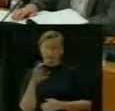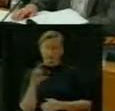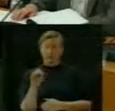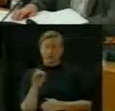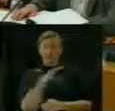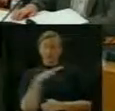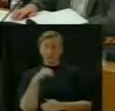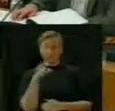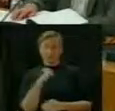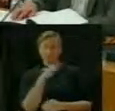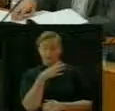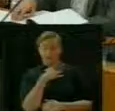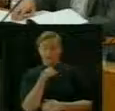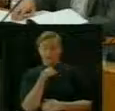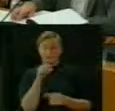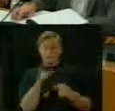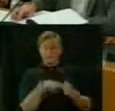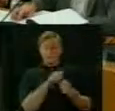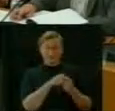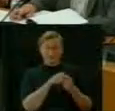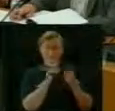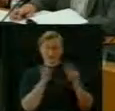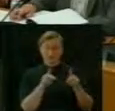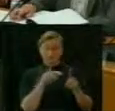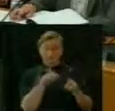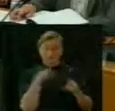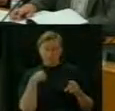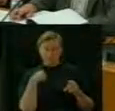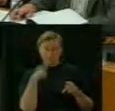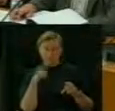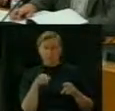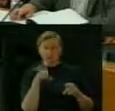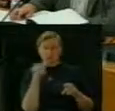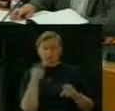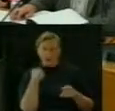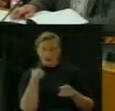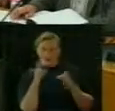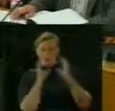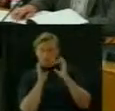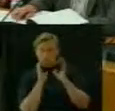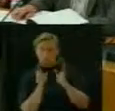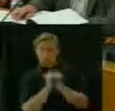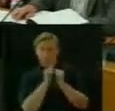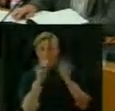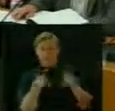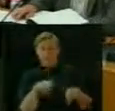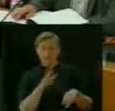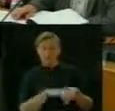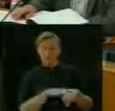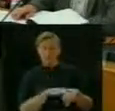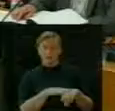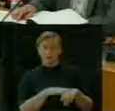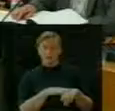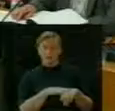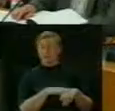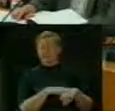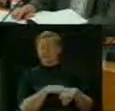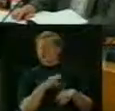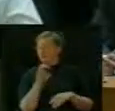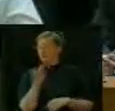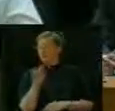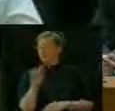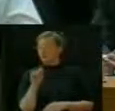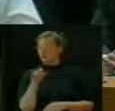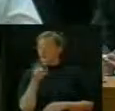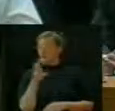said you and certain members of the ethics committee were for this. Did you have conversations with folks on the ethics committee about bringing